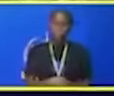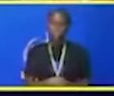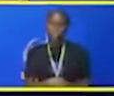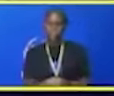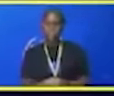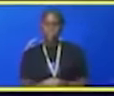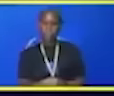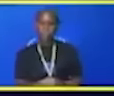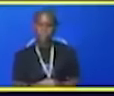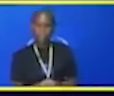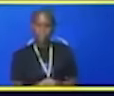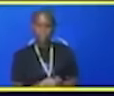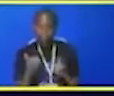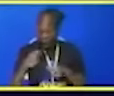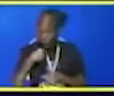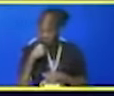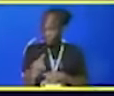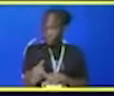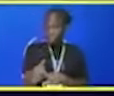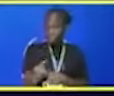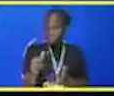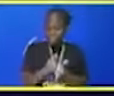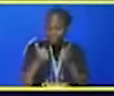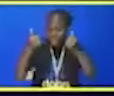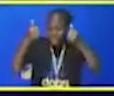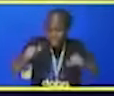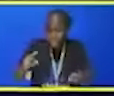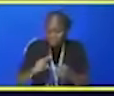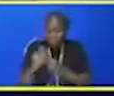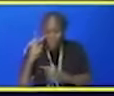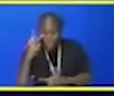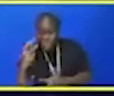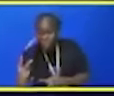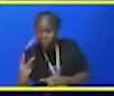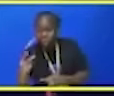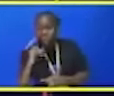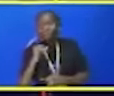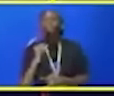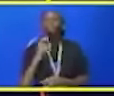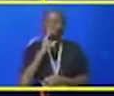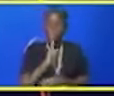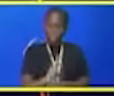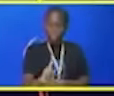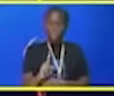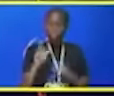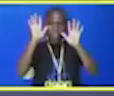Can I tell you? The ability to see is a real miracle.